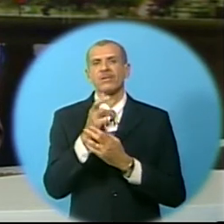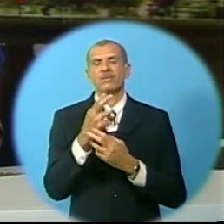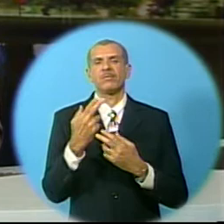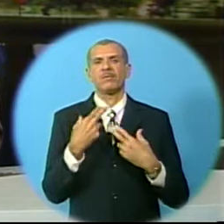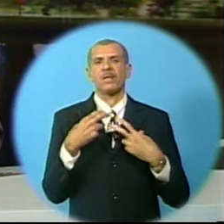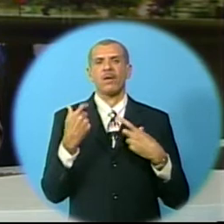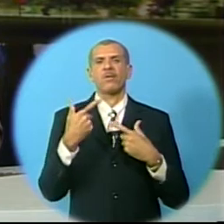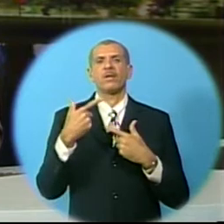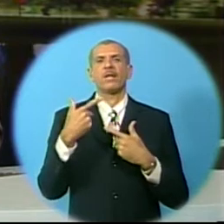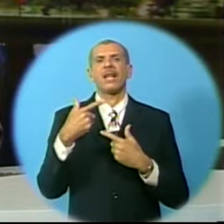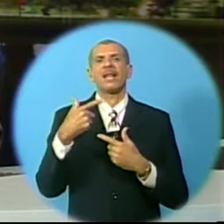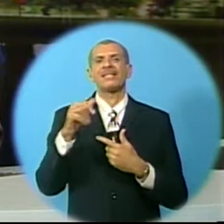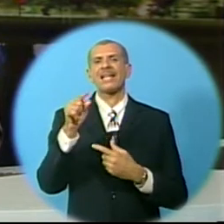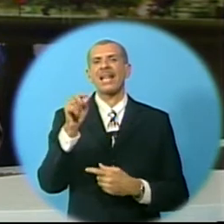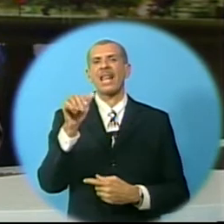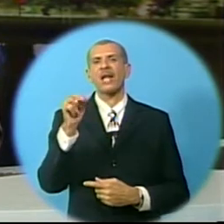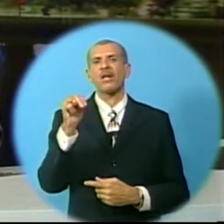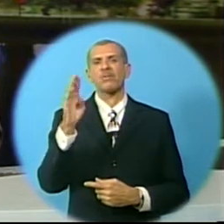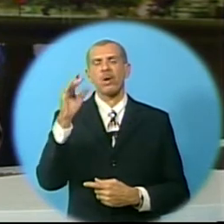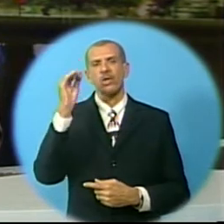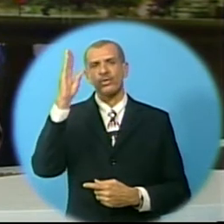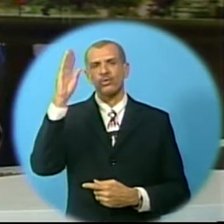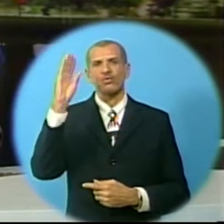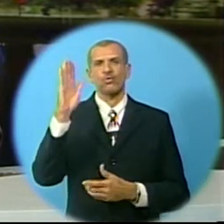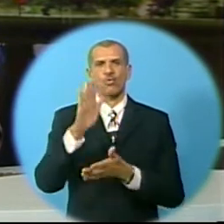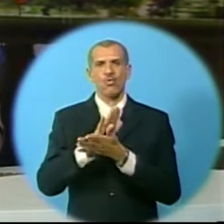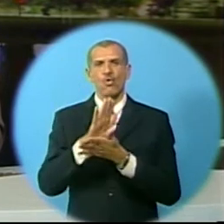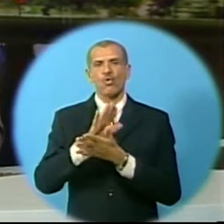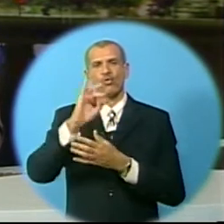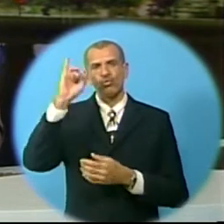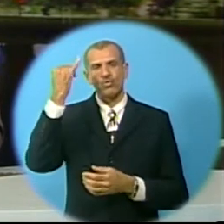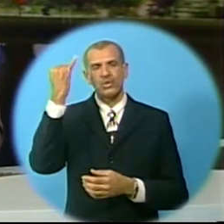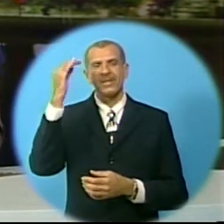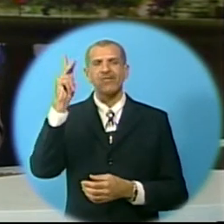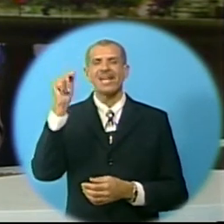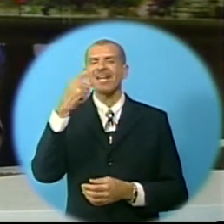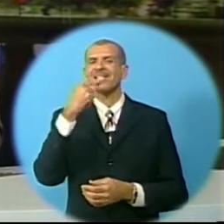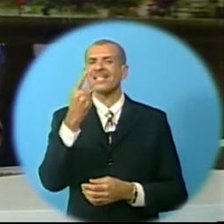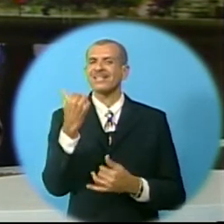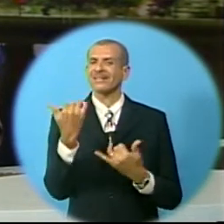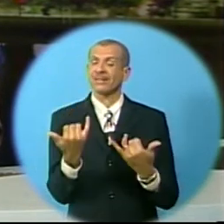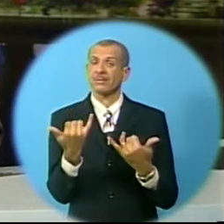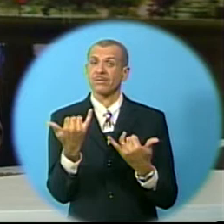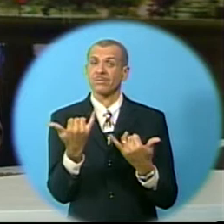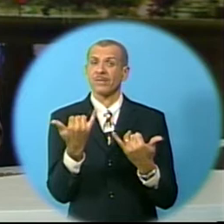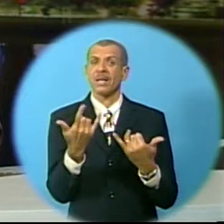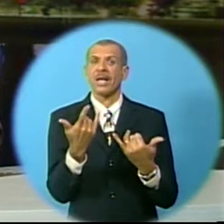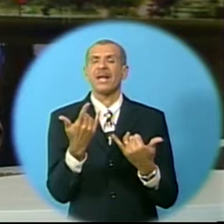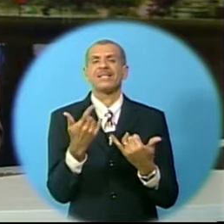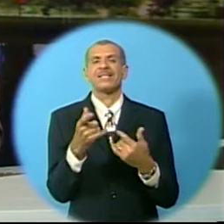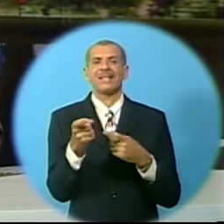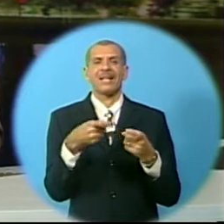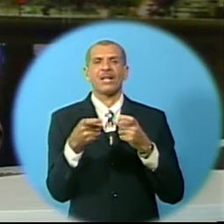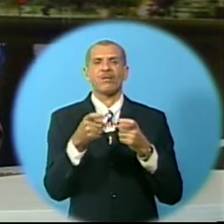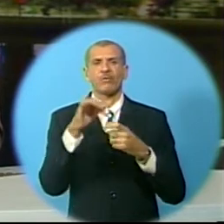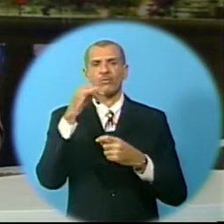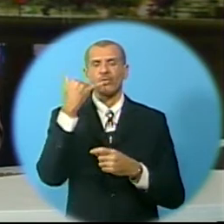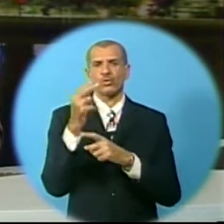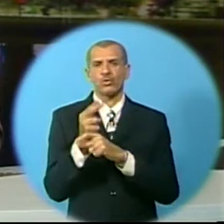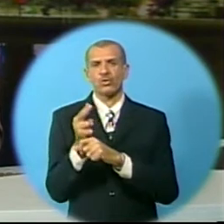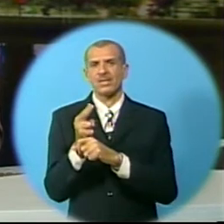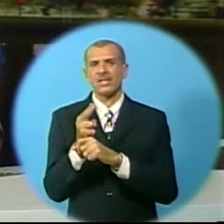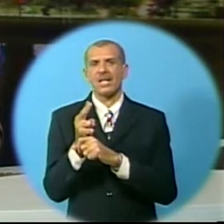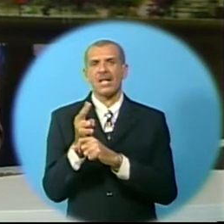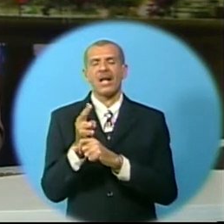the St. Leonard's Boys Secondary School, Joseph King, who says the current policies to deal with mobile phone use